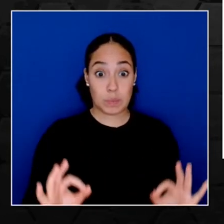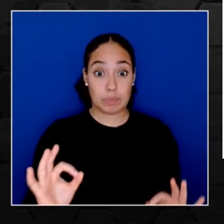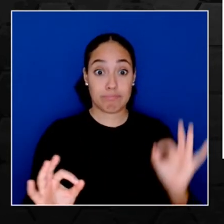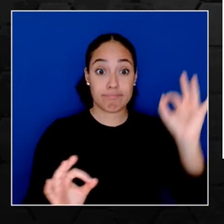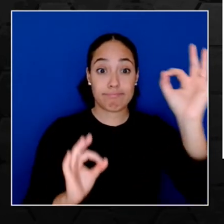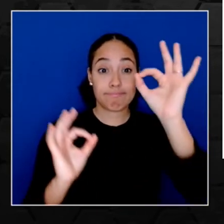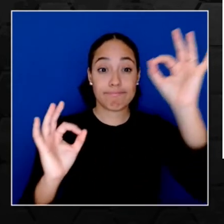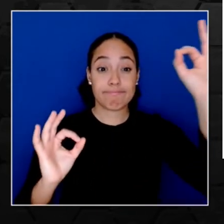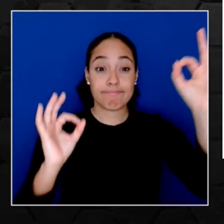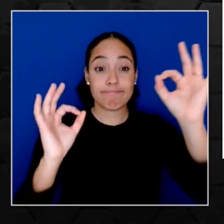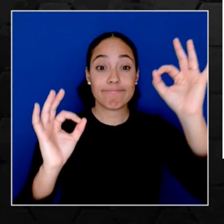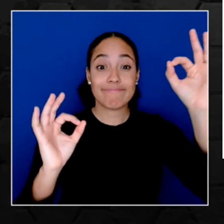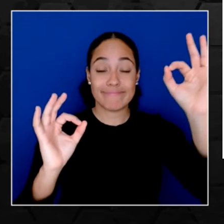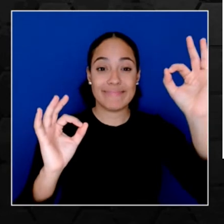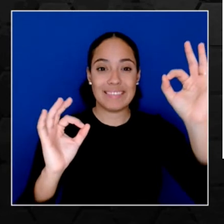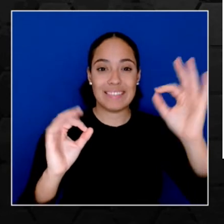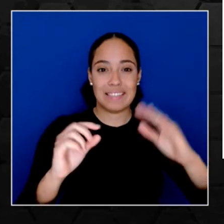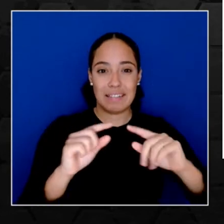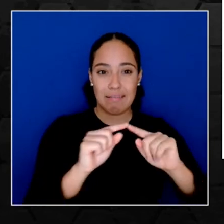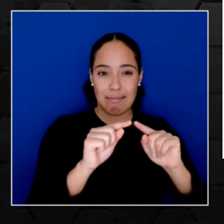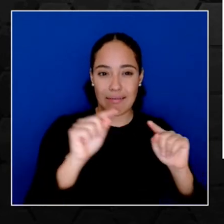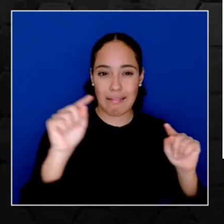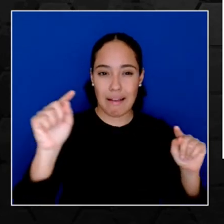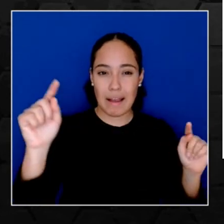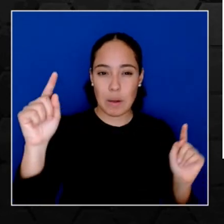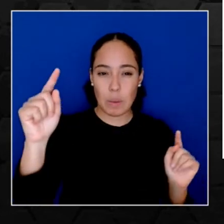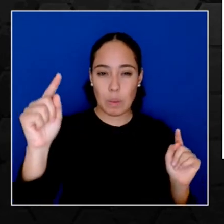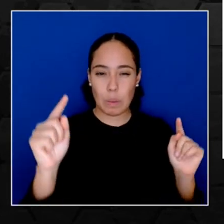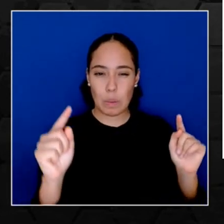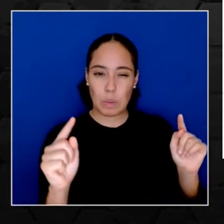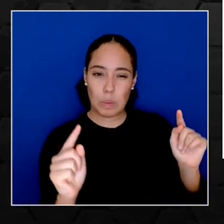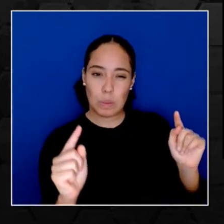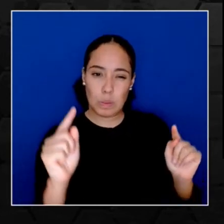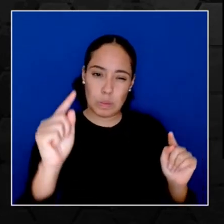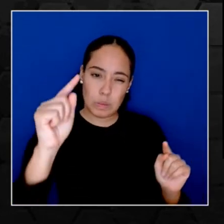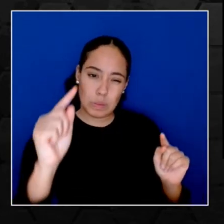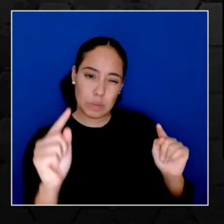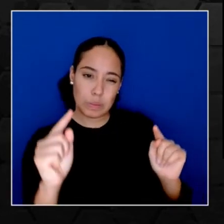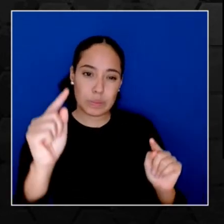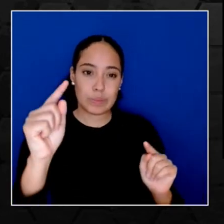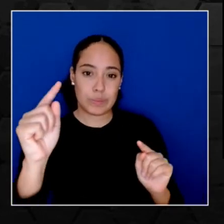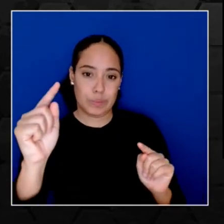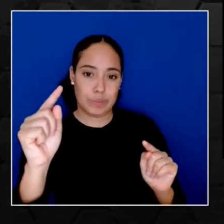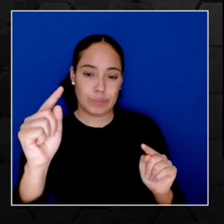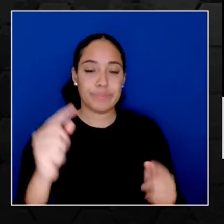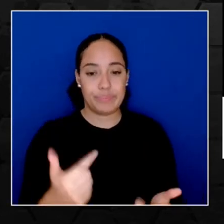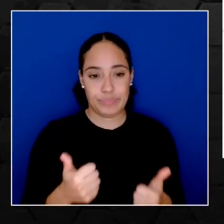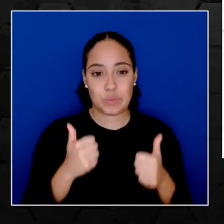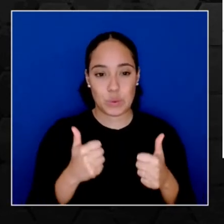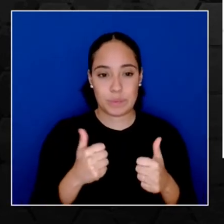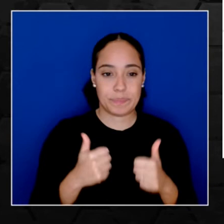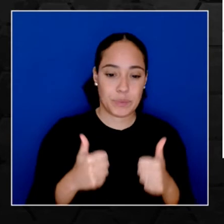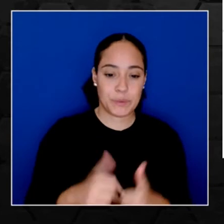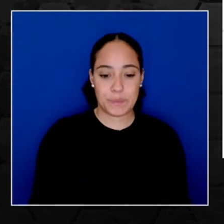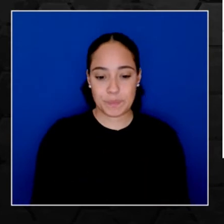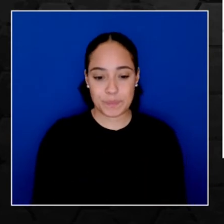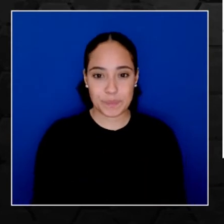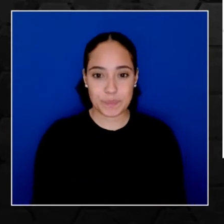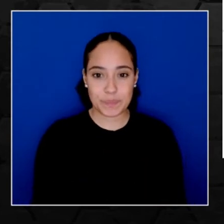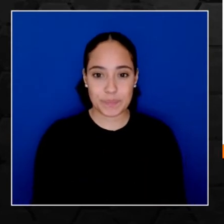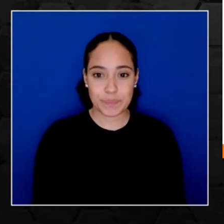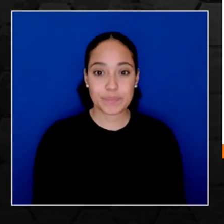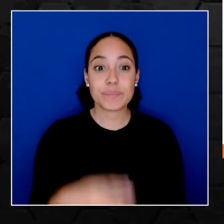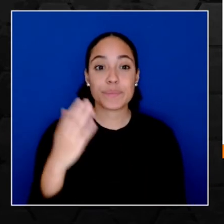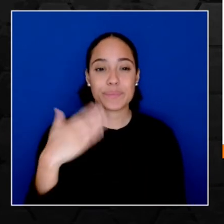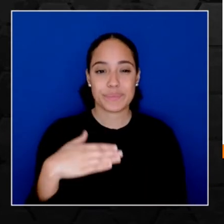I hope so you got the, you can say, descriptive point of that end. And yeah, cool. So let me go to the next